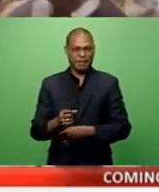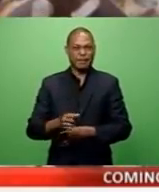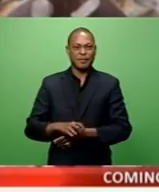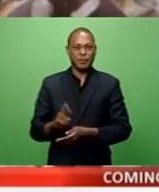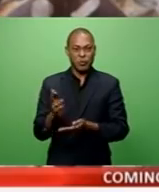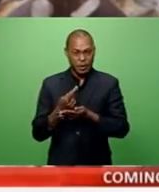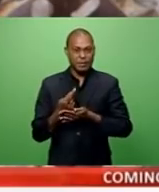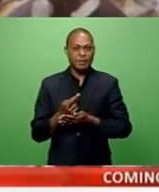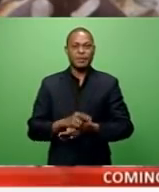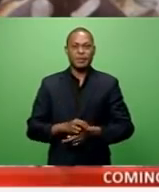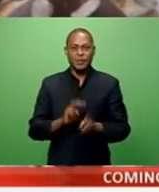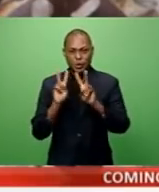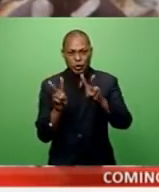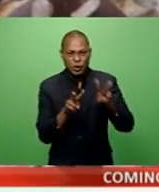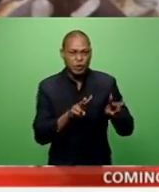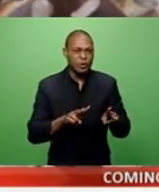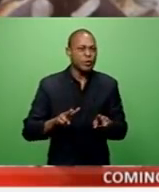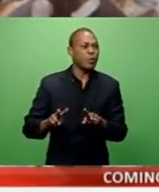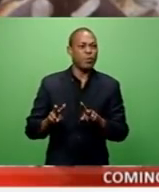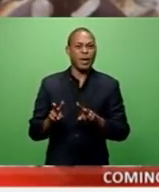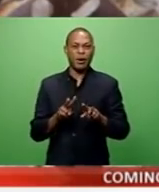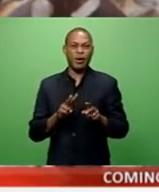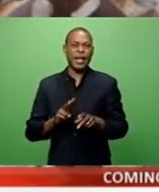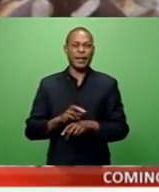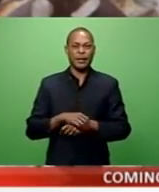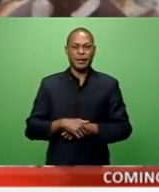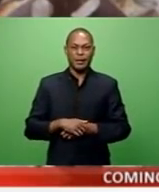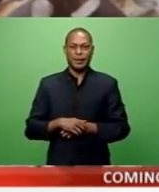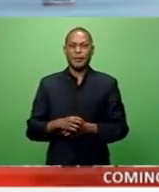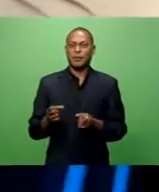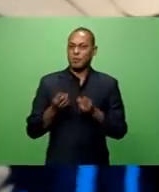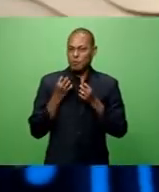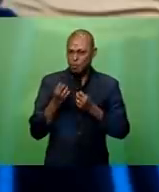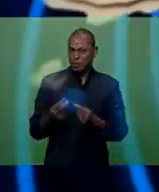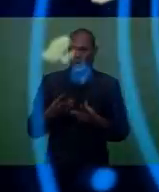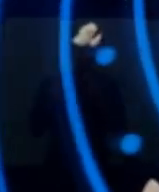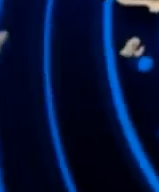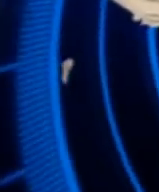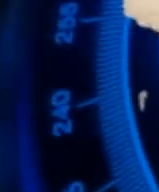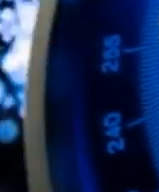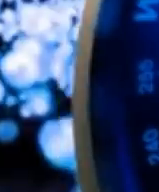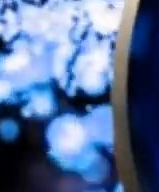And search on for organic products market. Stay with us.